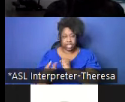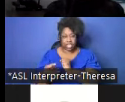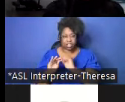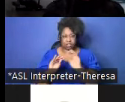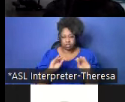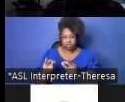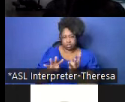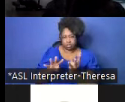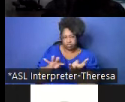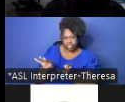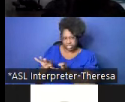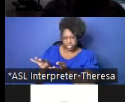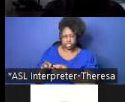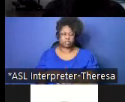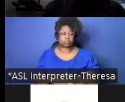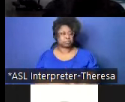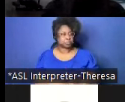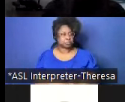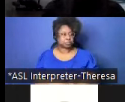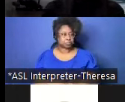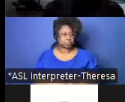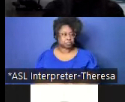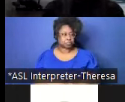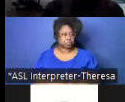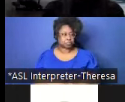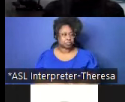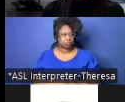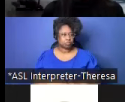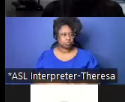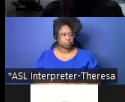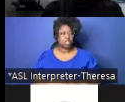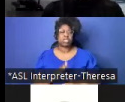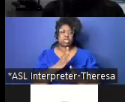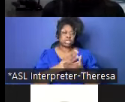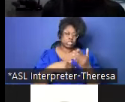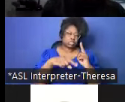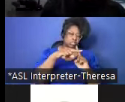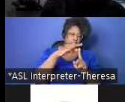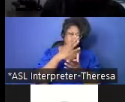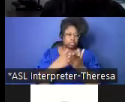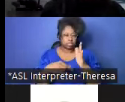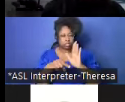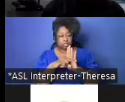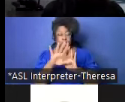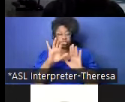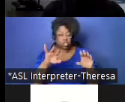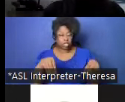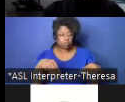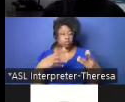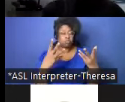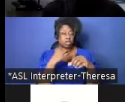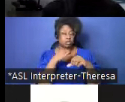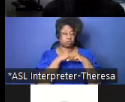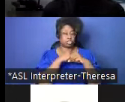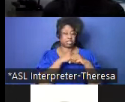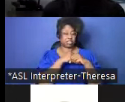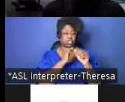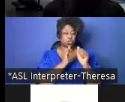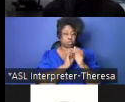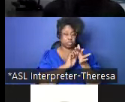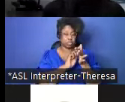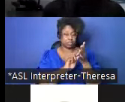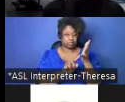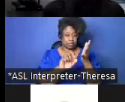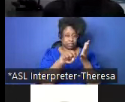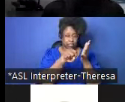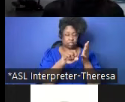Certainly some trade-offs here as well, just like the others. You can provide a lot more protection through these measures, but